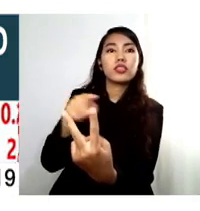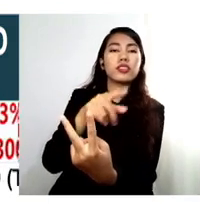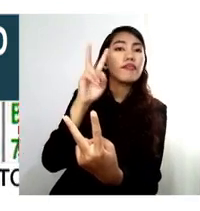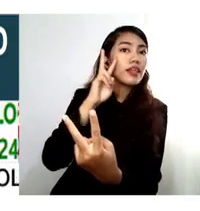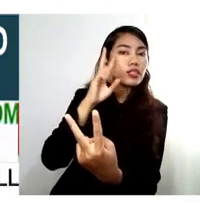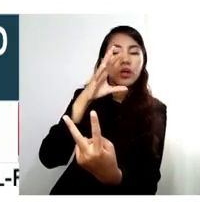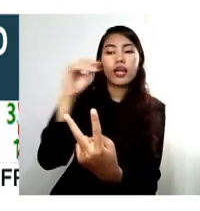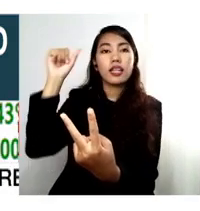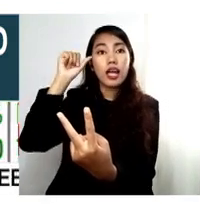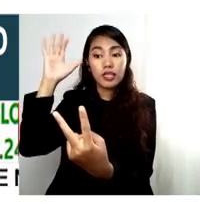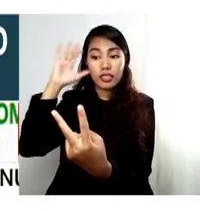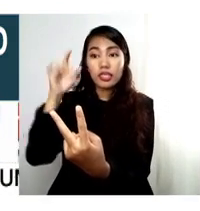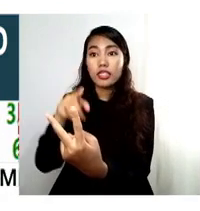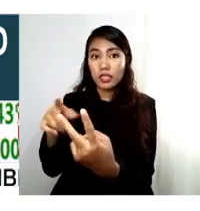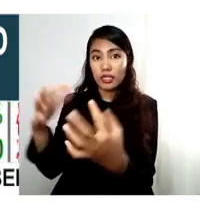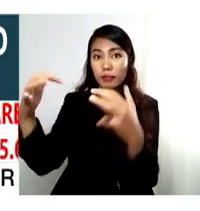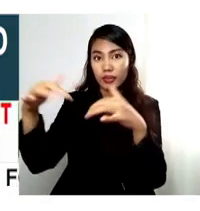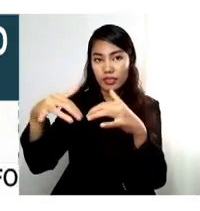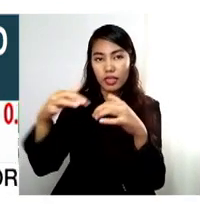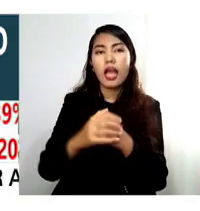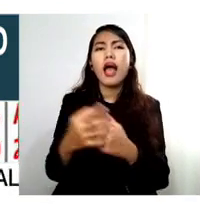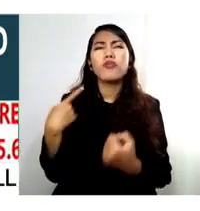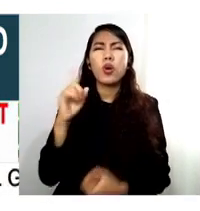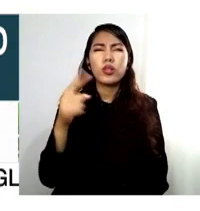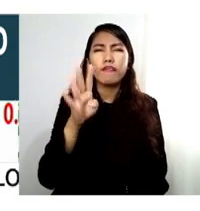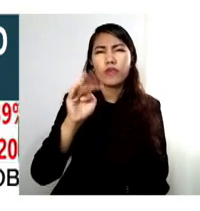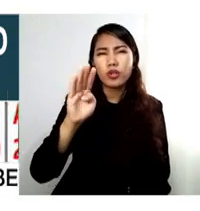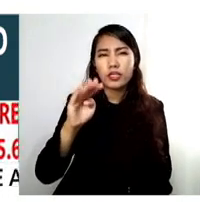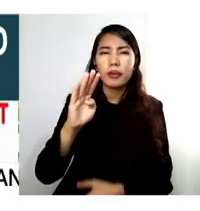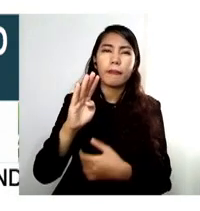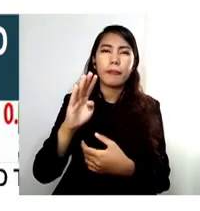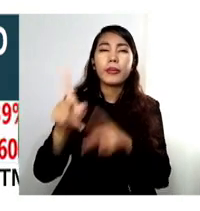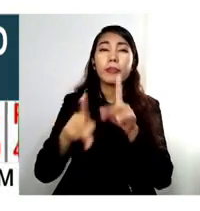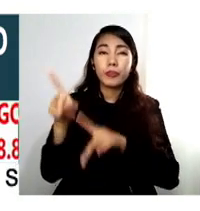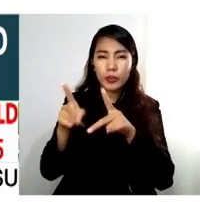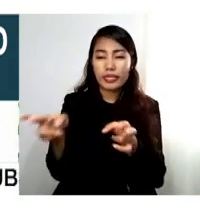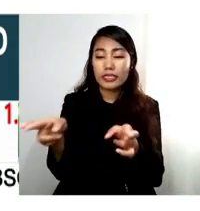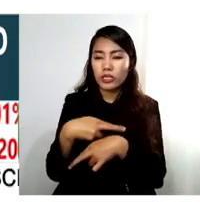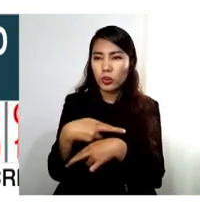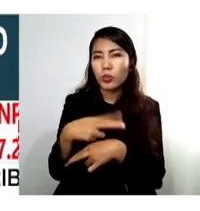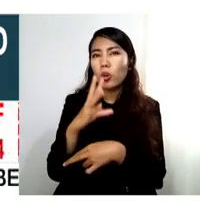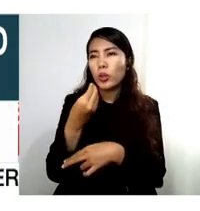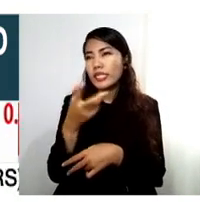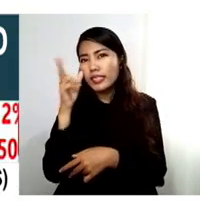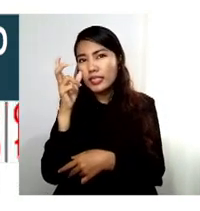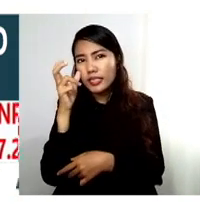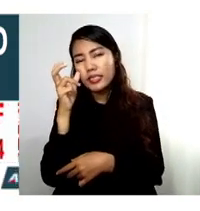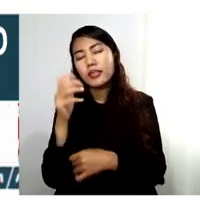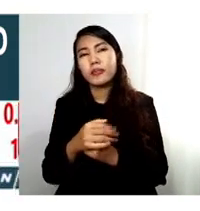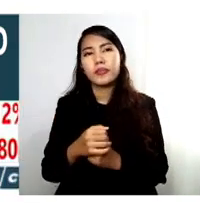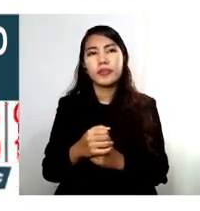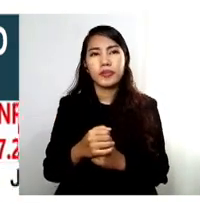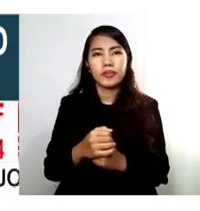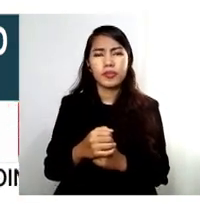actually validate what was agreed upon. And I'm also eagerly awaiting the announcement from the speaker. Aren't you concerned,